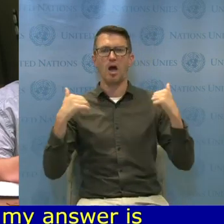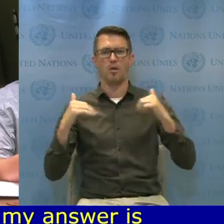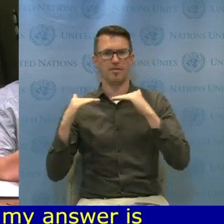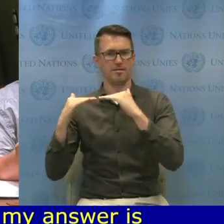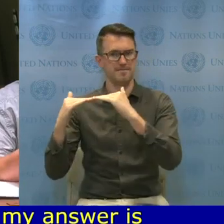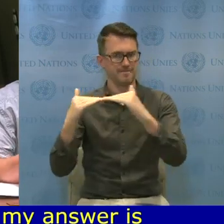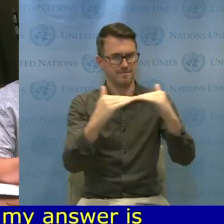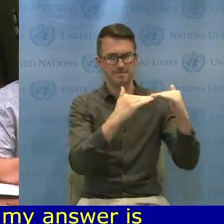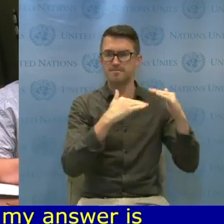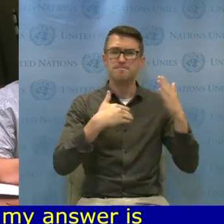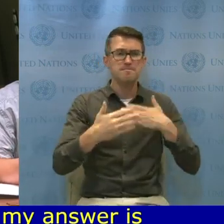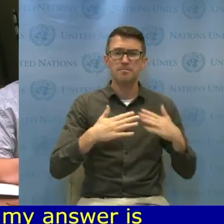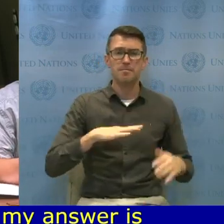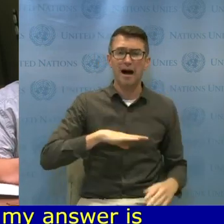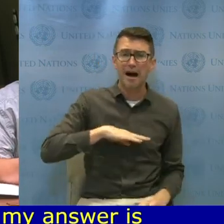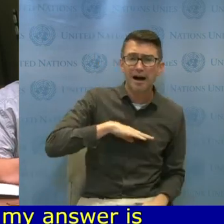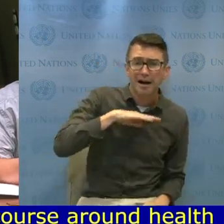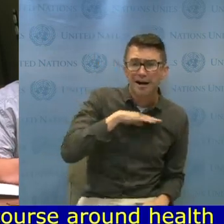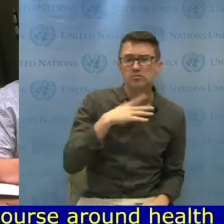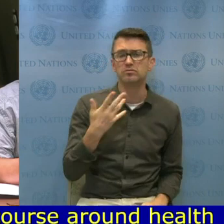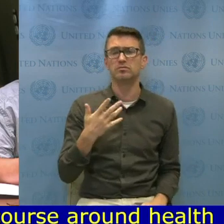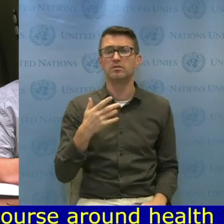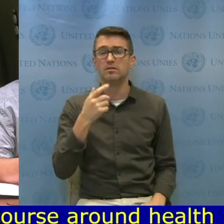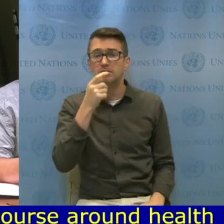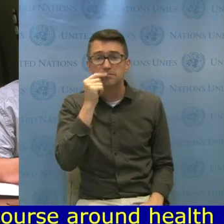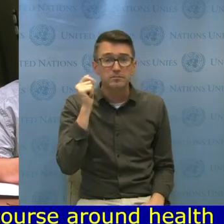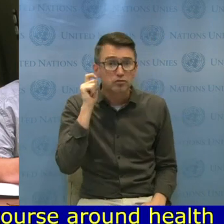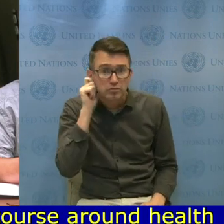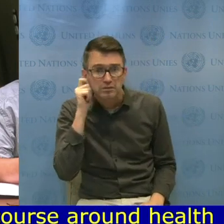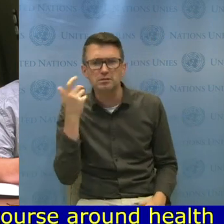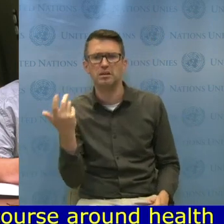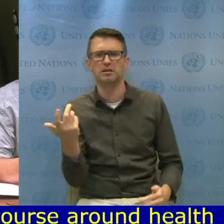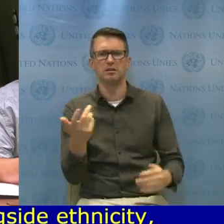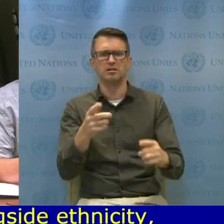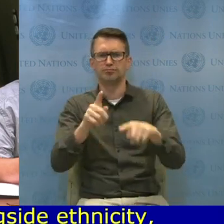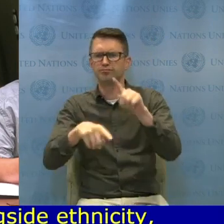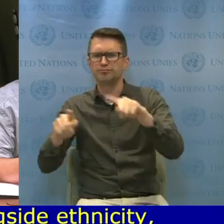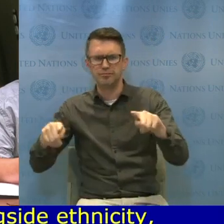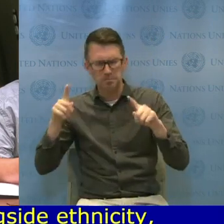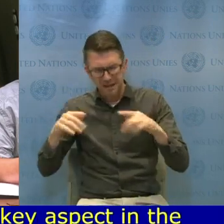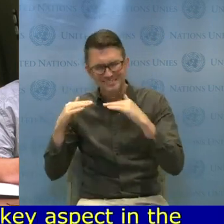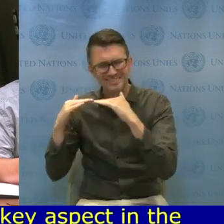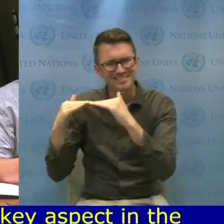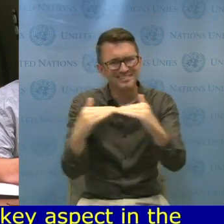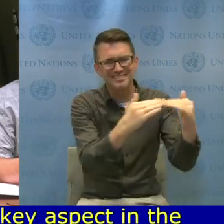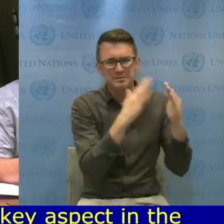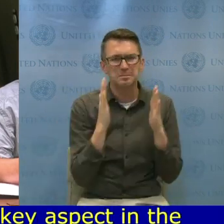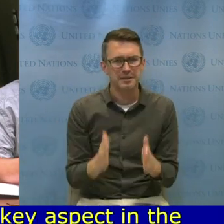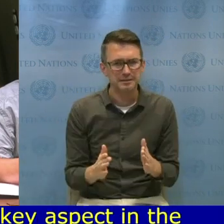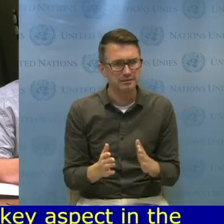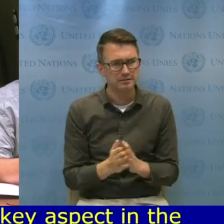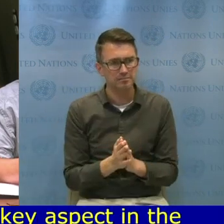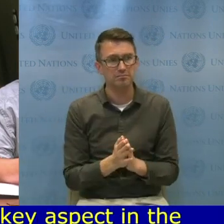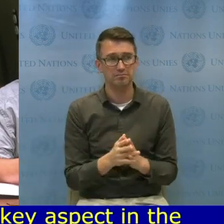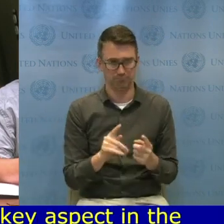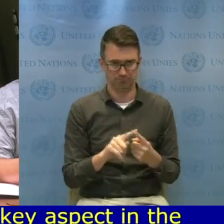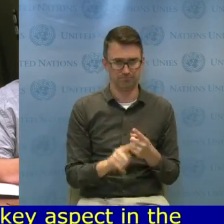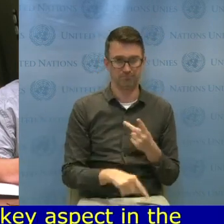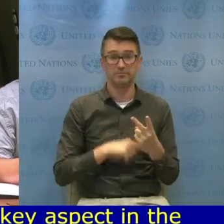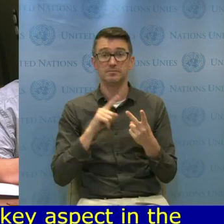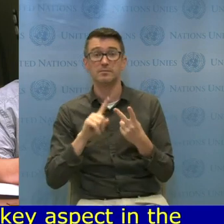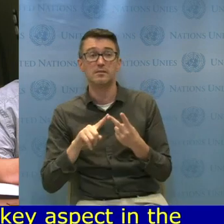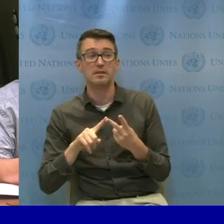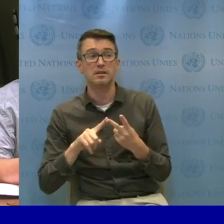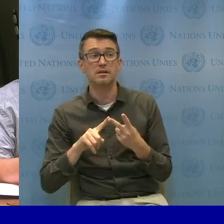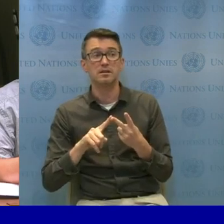is a key aspect in the health agenda. The second thing that's really struck me is the importance of data. The health system